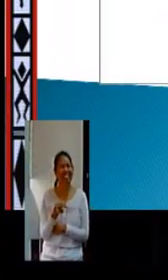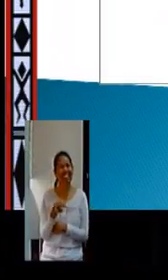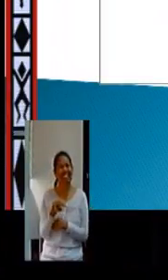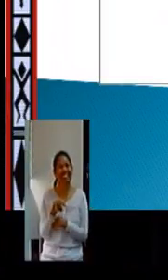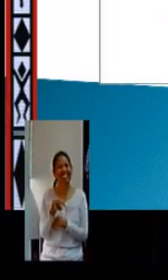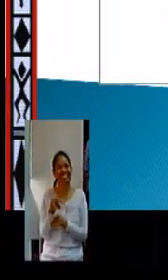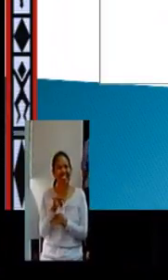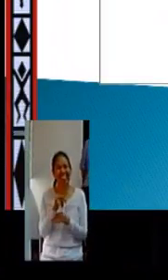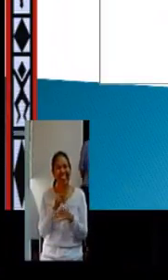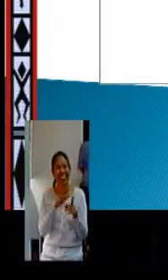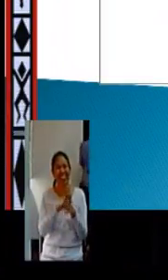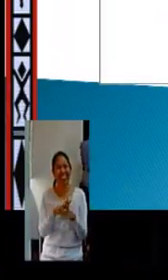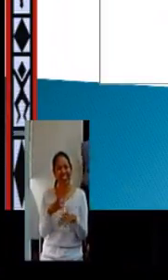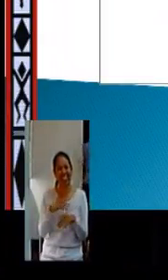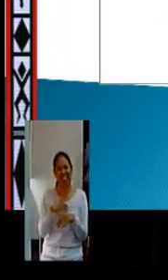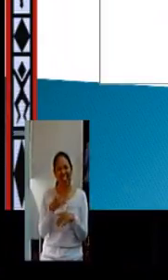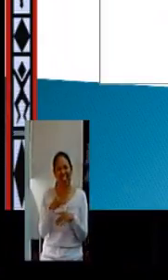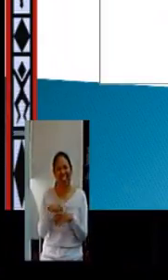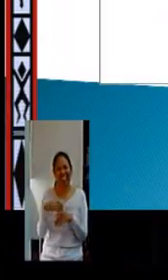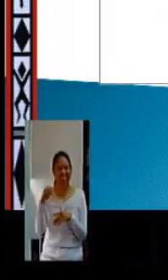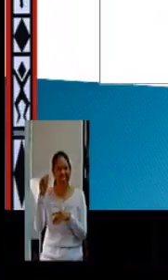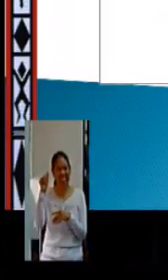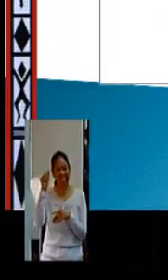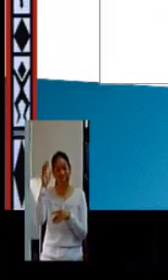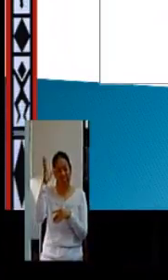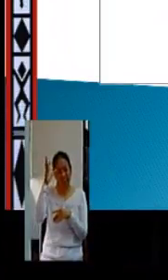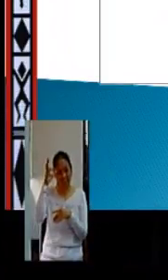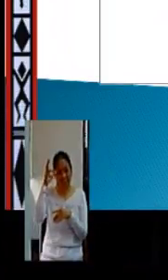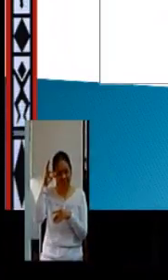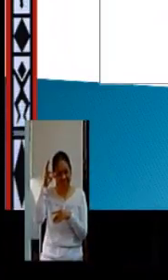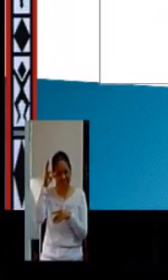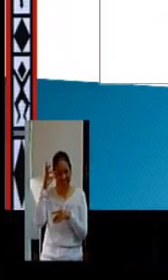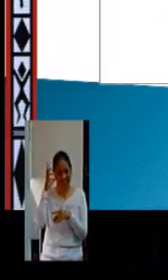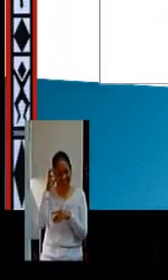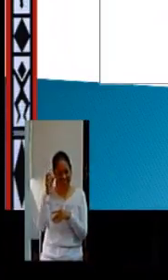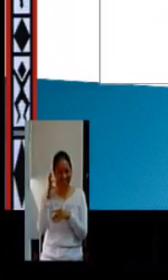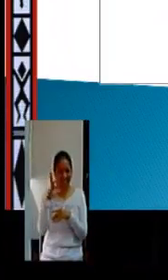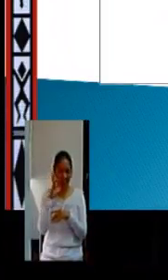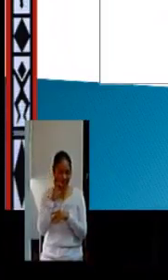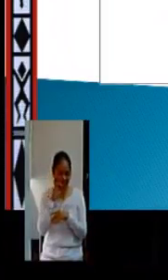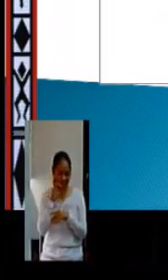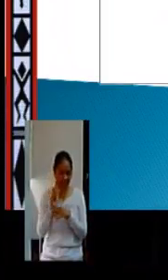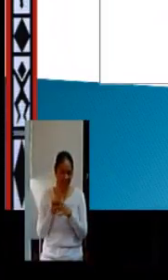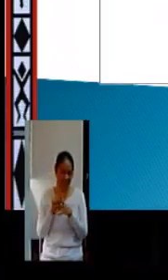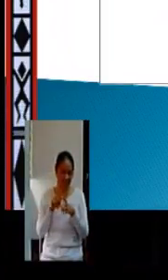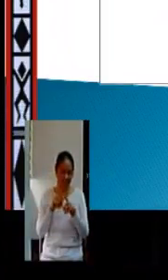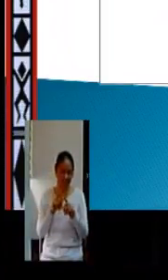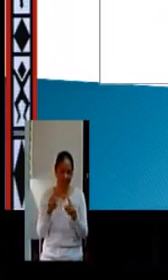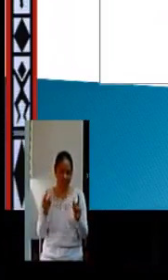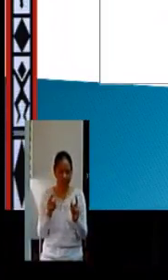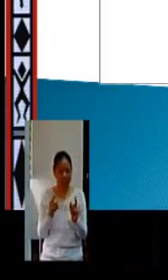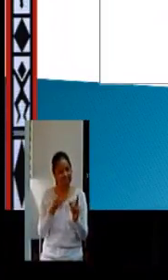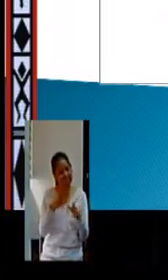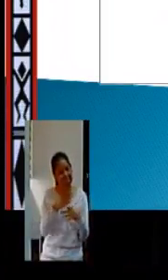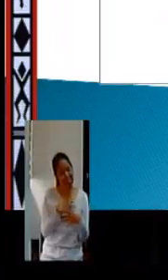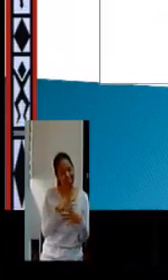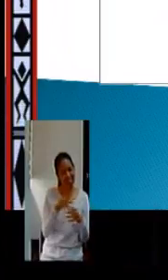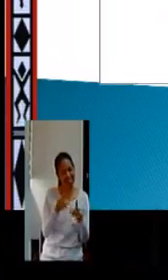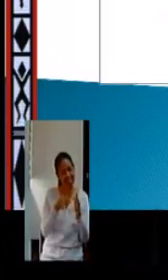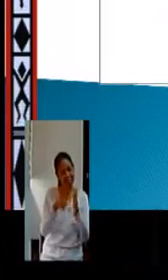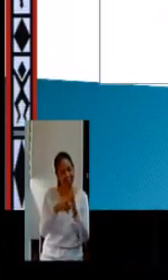but sometimes I admire him. One of the thing I admire from him when he